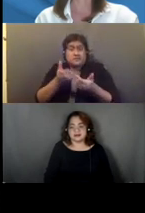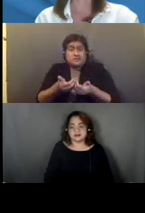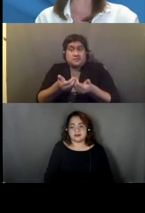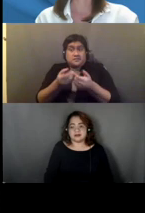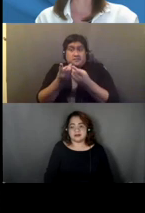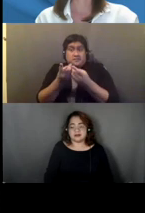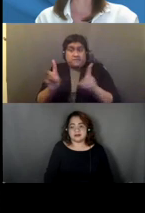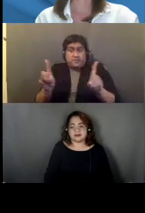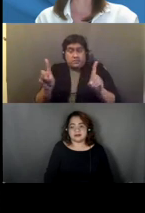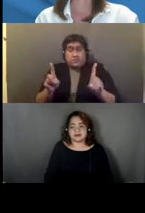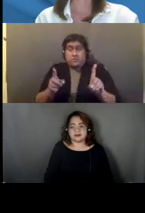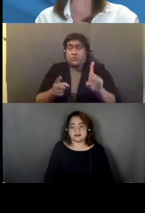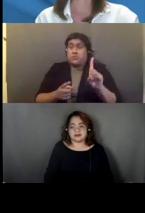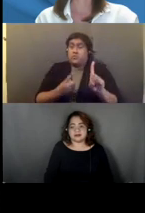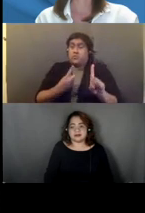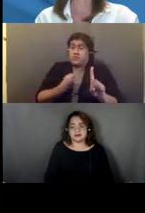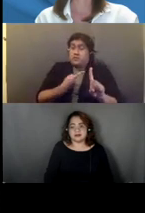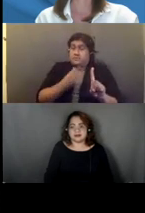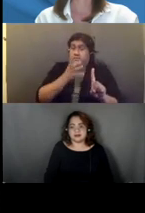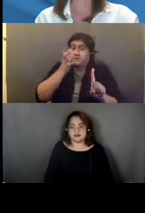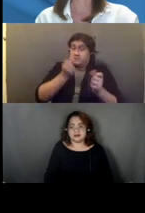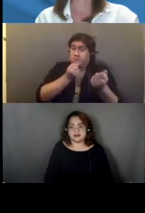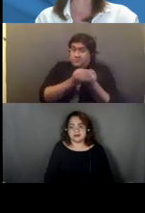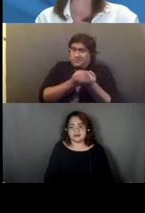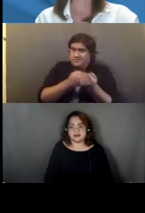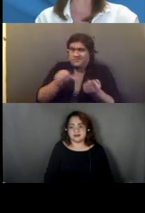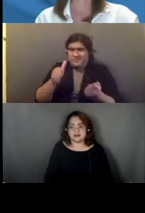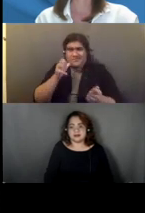open to hormone therapy and the other one is not.